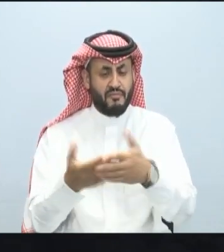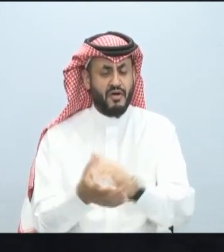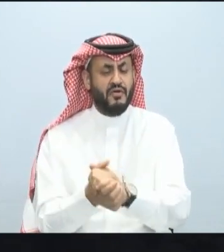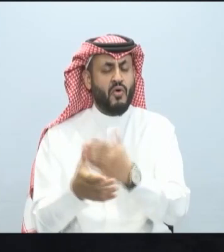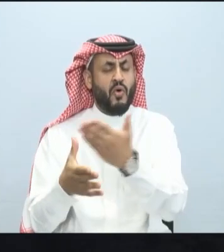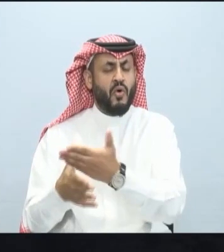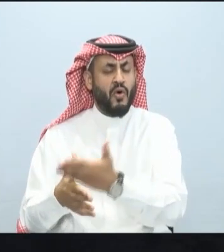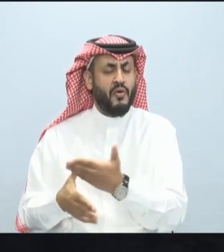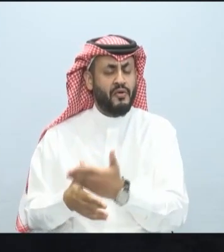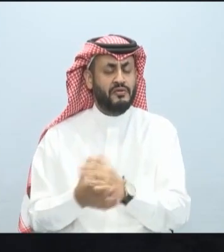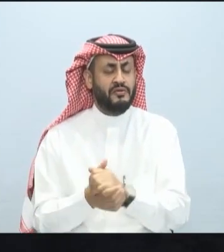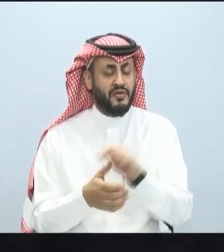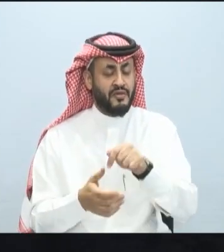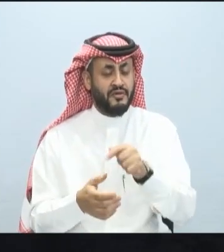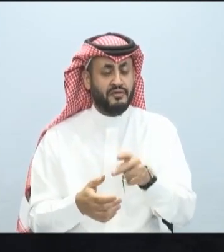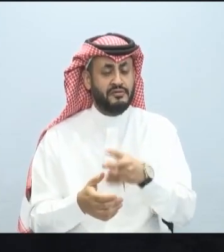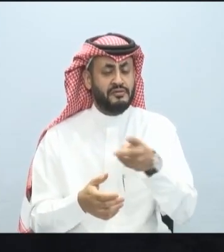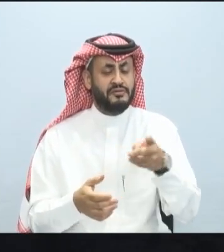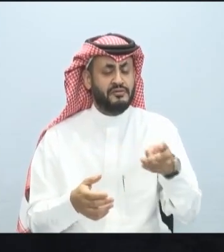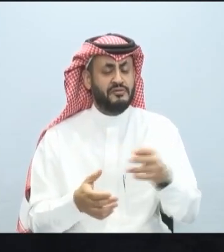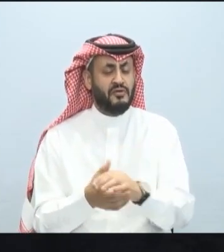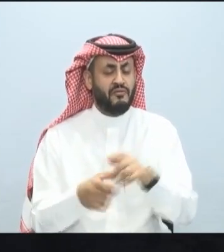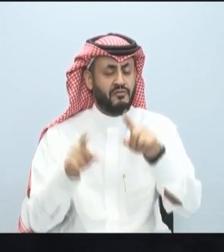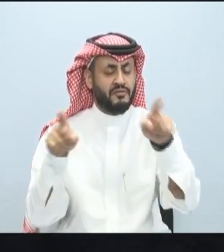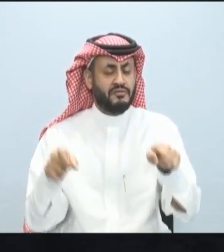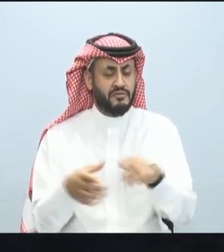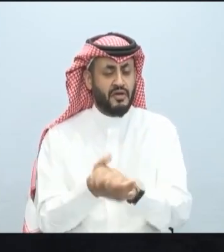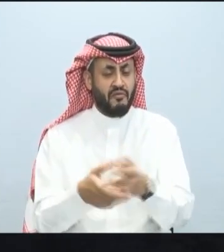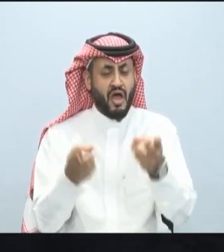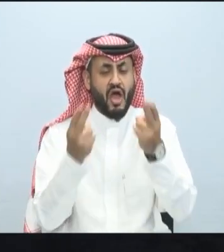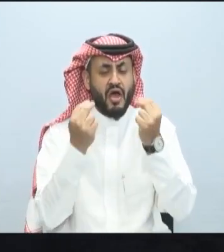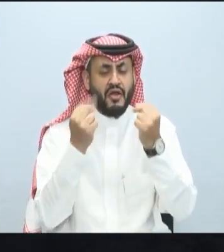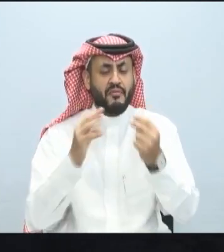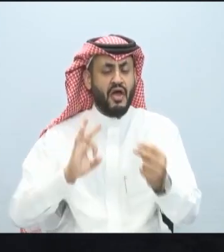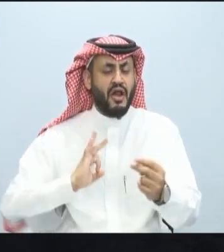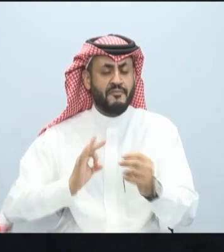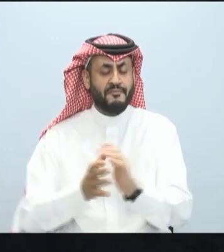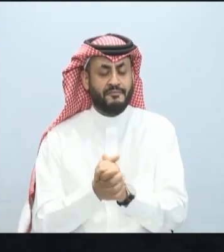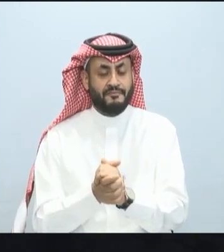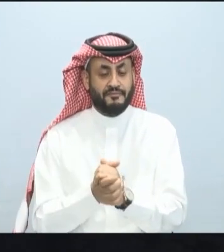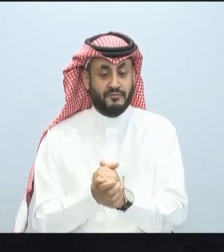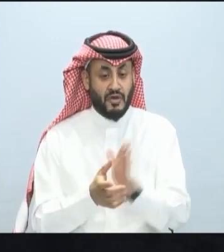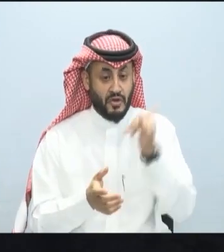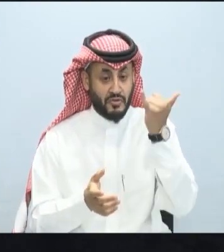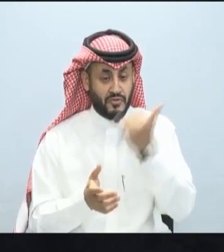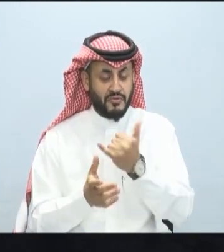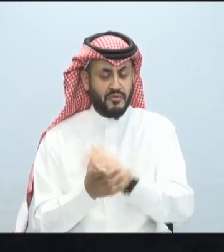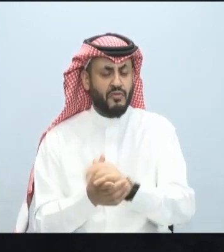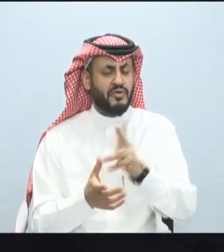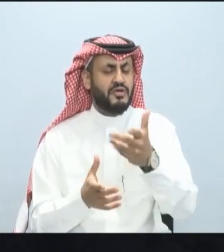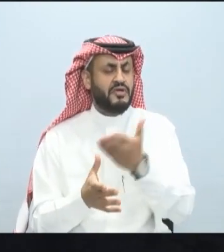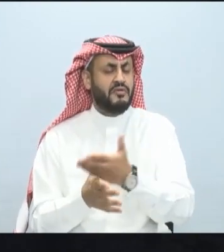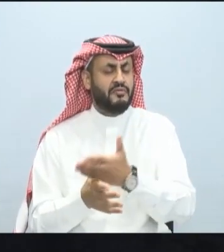that these types of movies or genres are inspiring to me. It is very important to show what is your